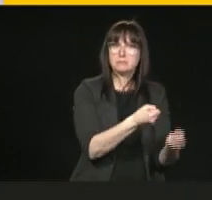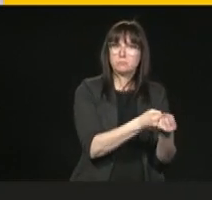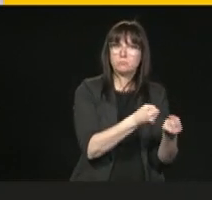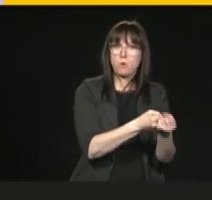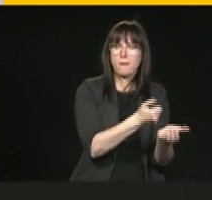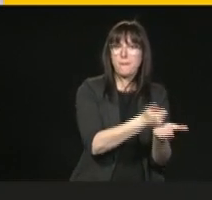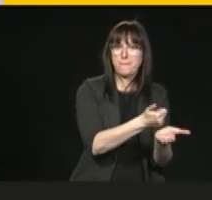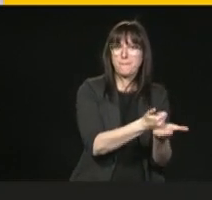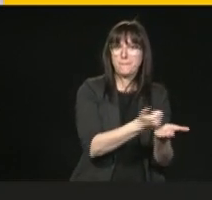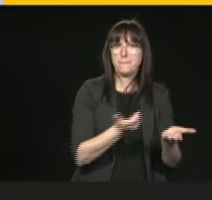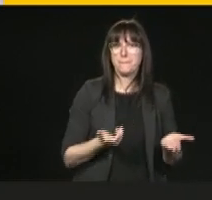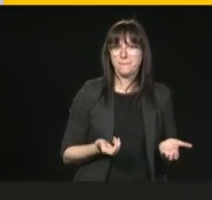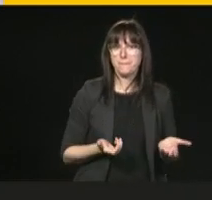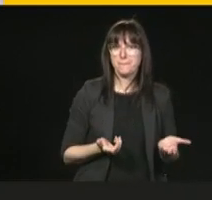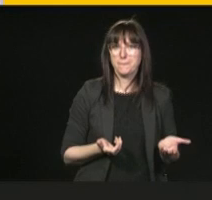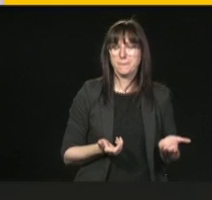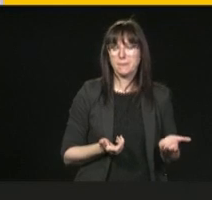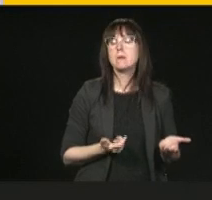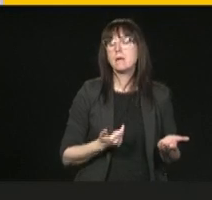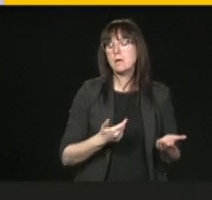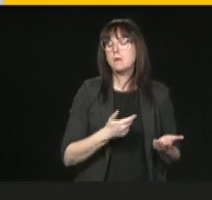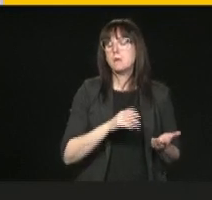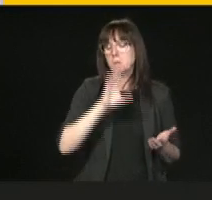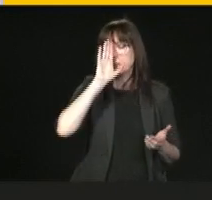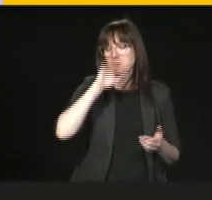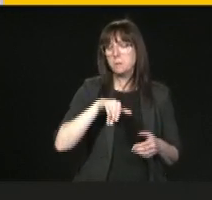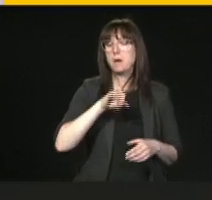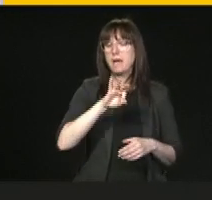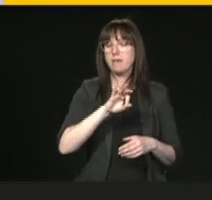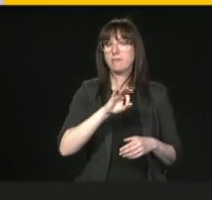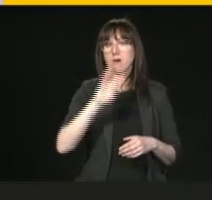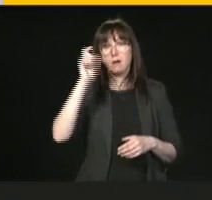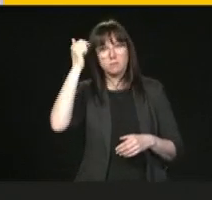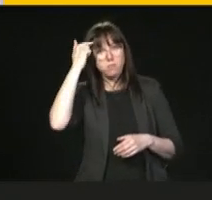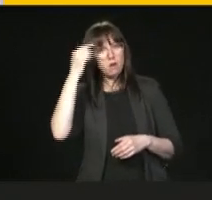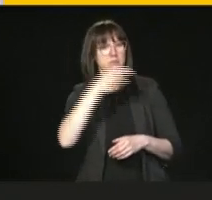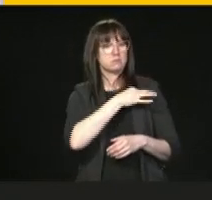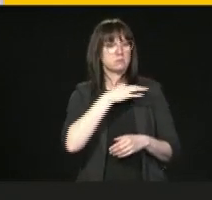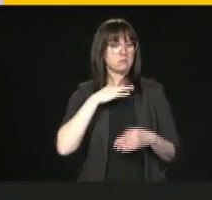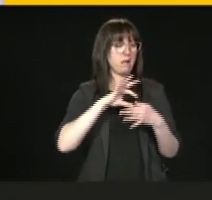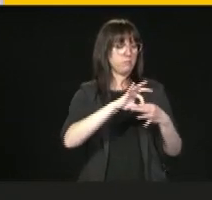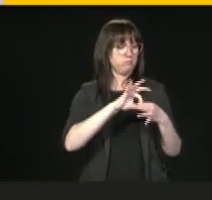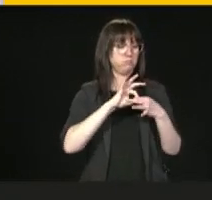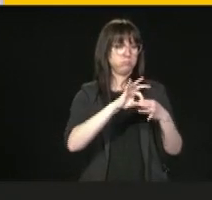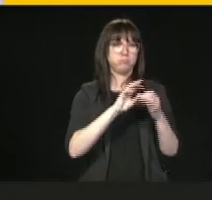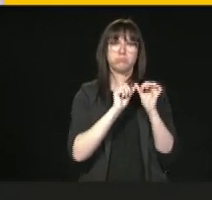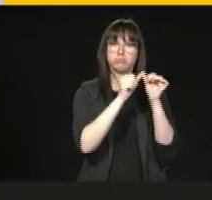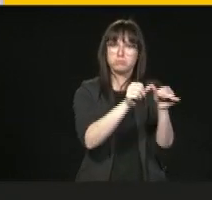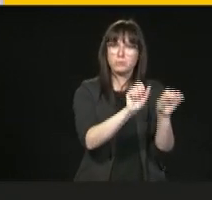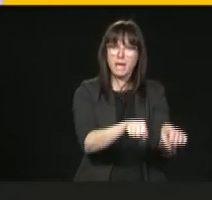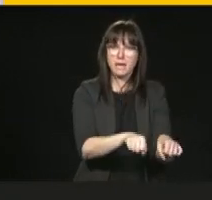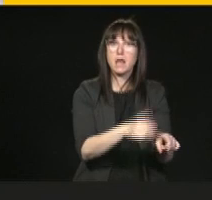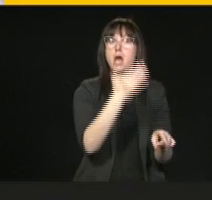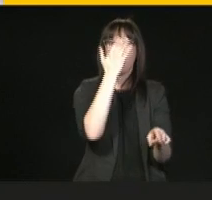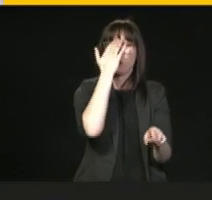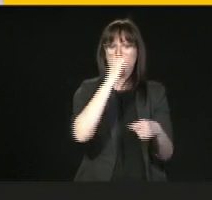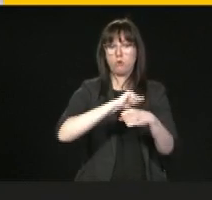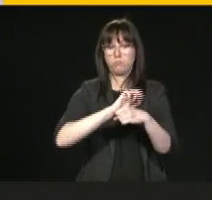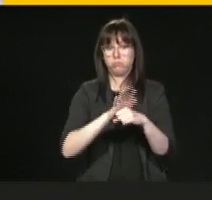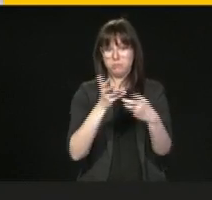We know that allowing people to continue that relationship, allow people to continue to feel and to know they have a